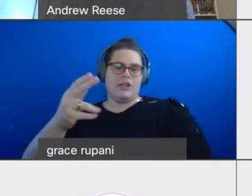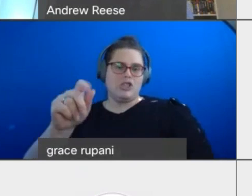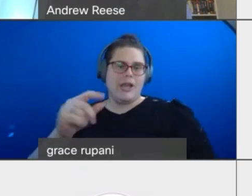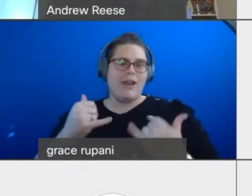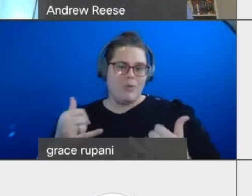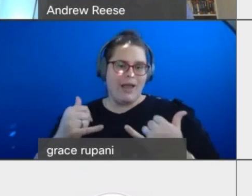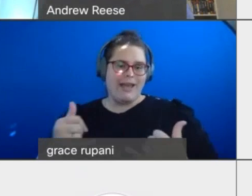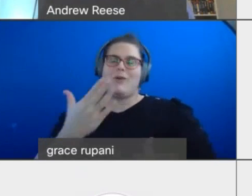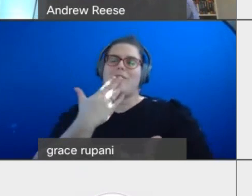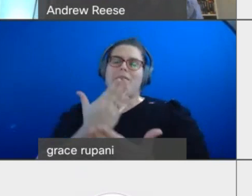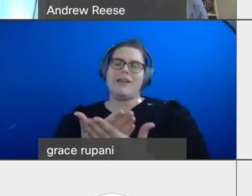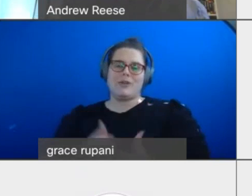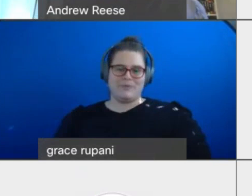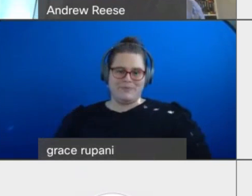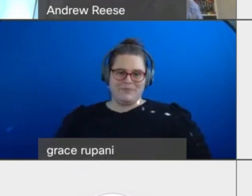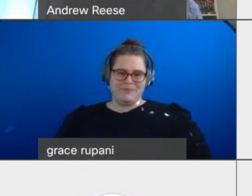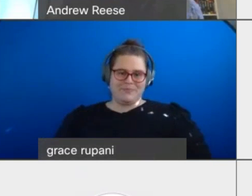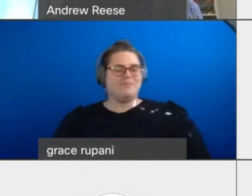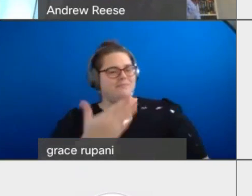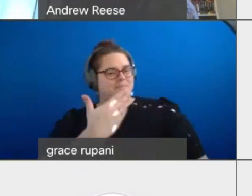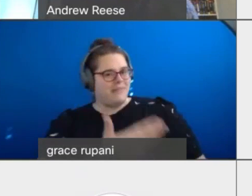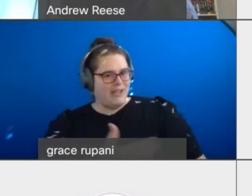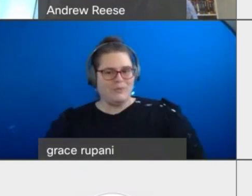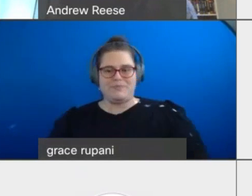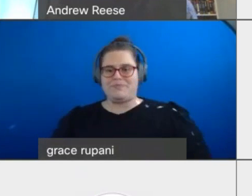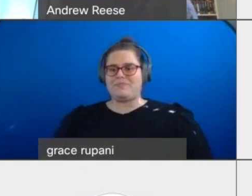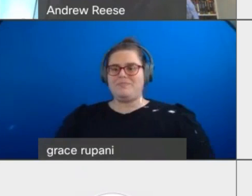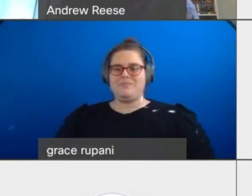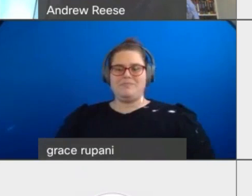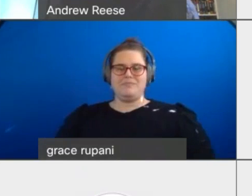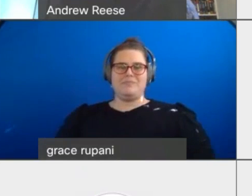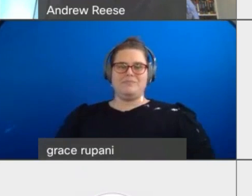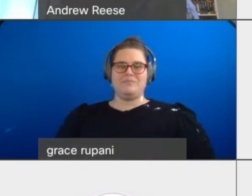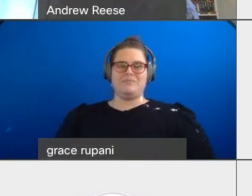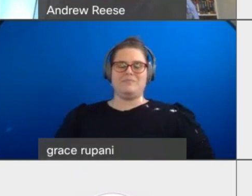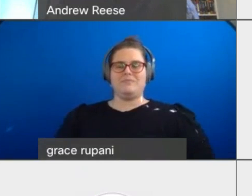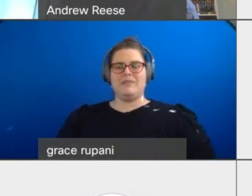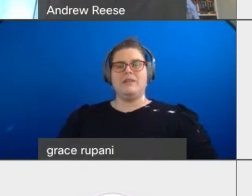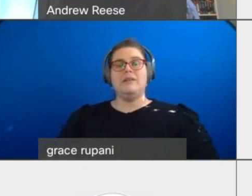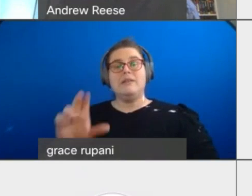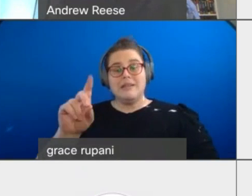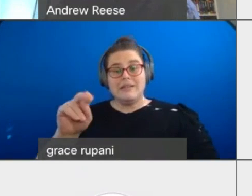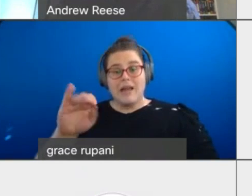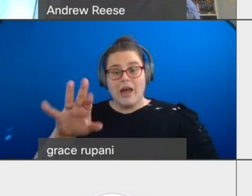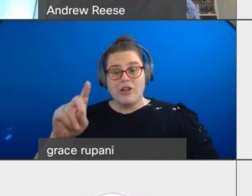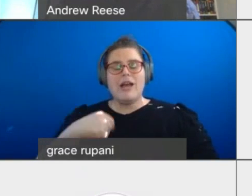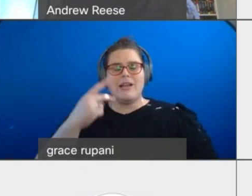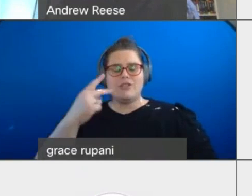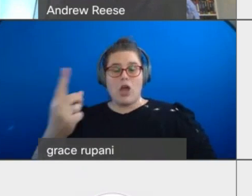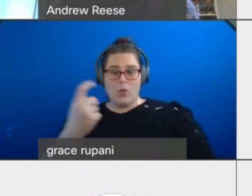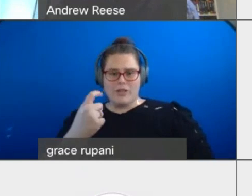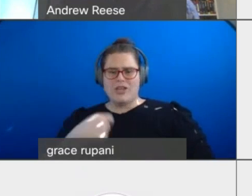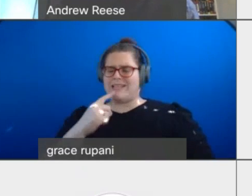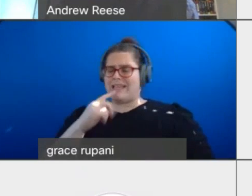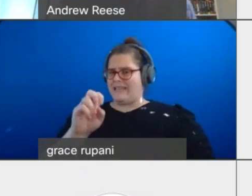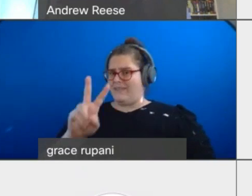Thank you very much. I see a question pop up. No, EVV does not apply to day programs. That was one of